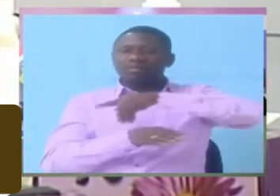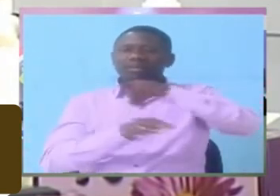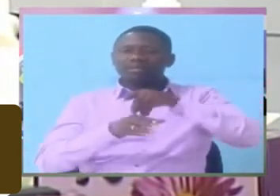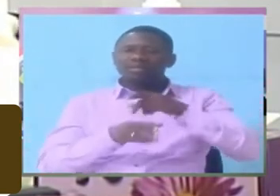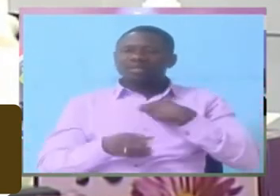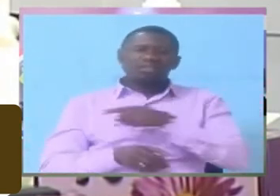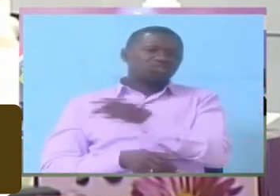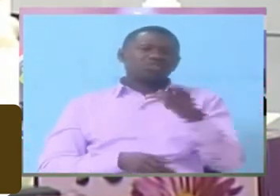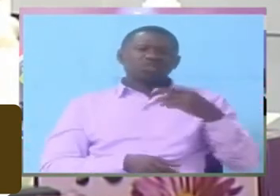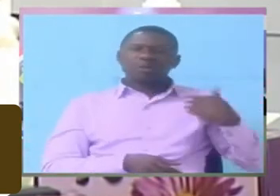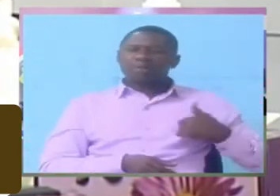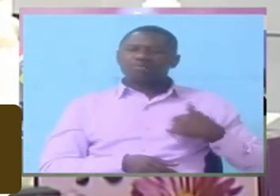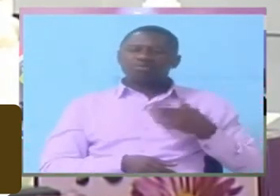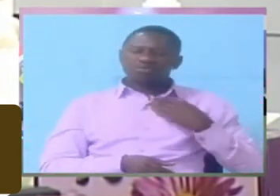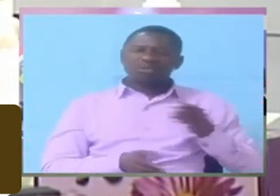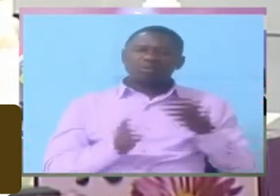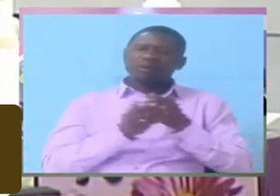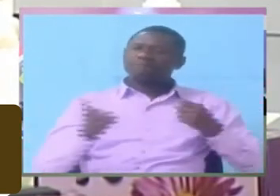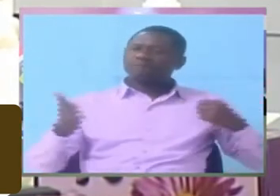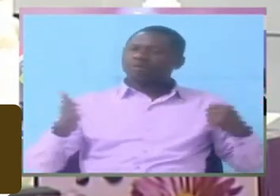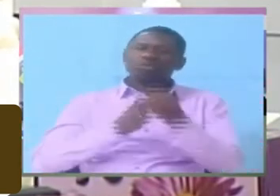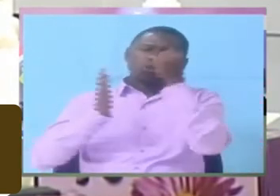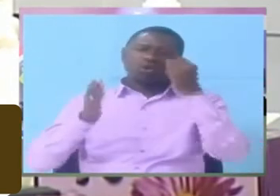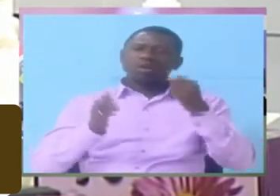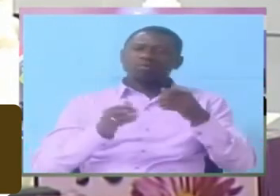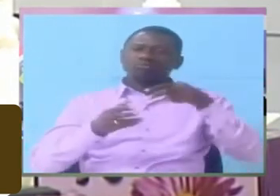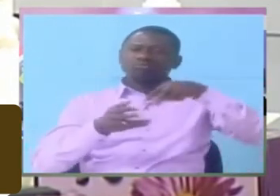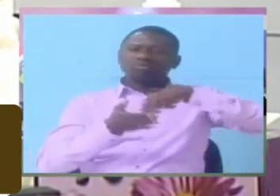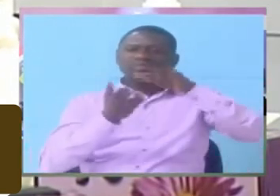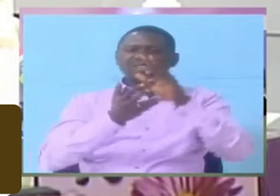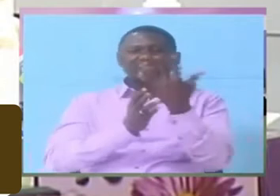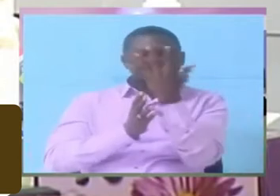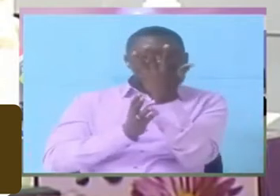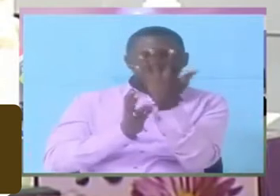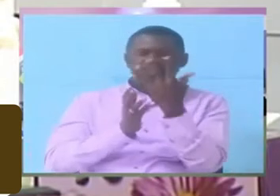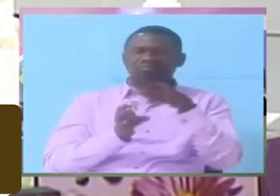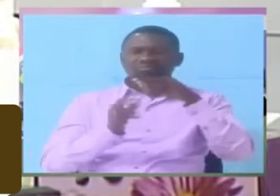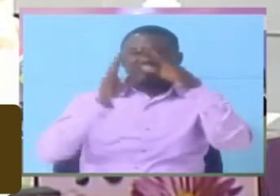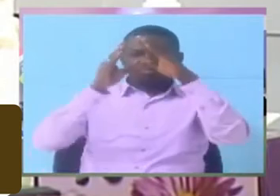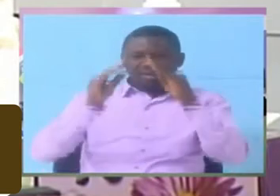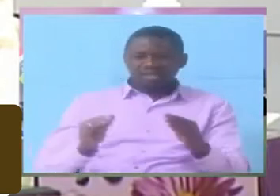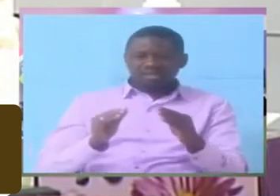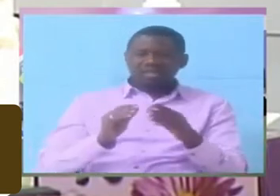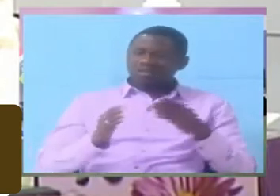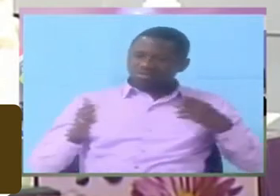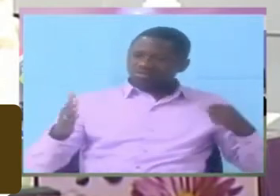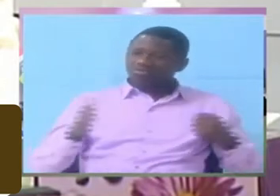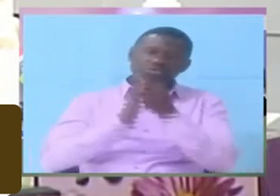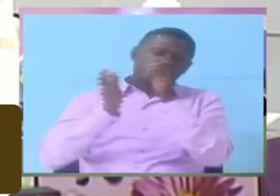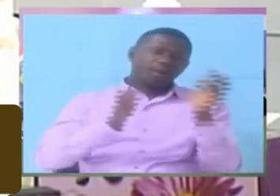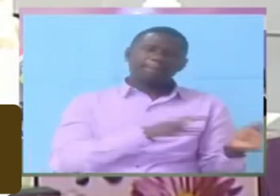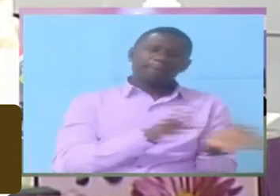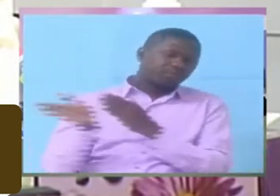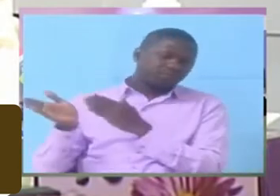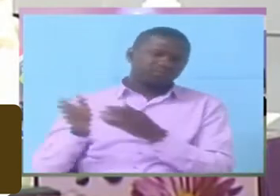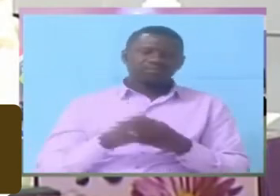and then drove off. Alun nado kulalu jamajama e ka fany ko ninga lanya ke silokan ñum molu kanale do ye taw ye naw